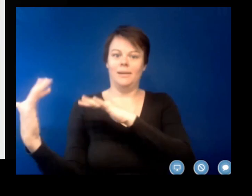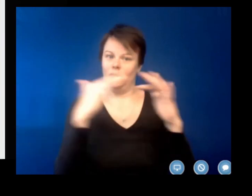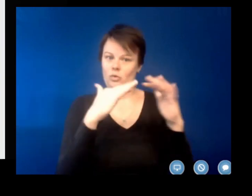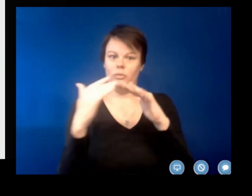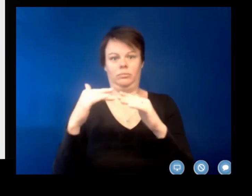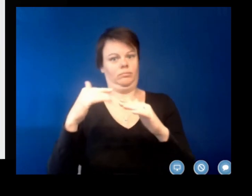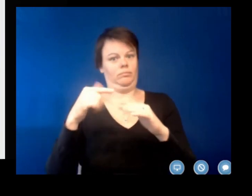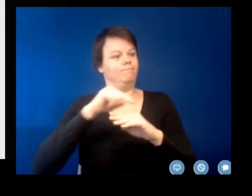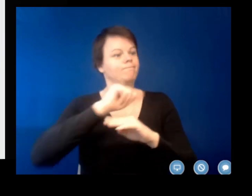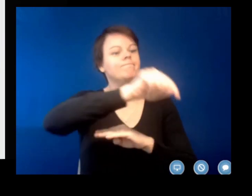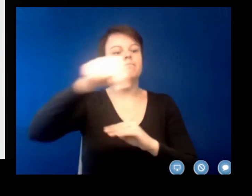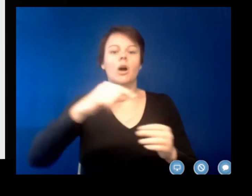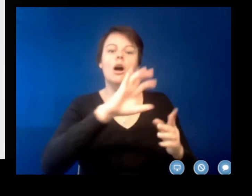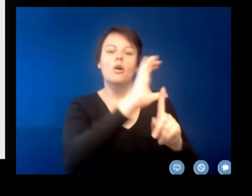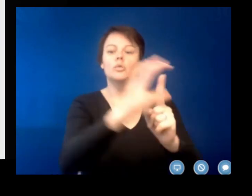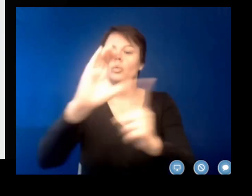title,